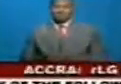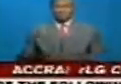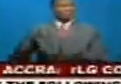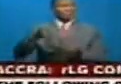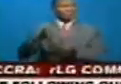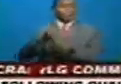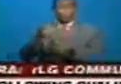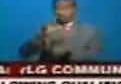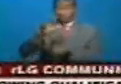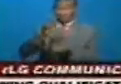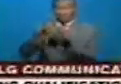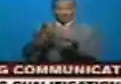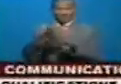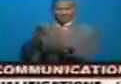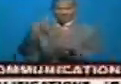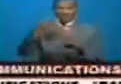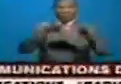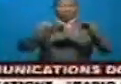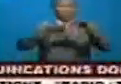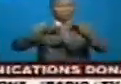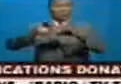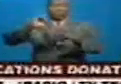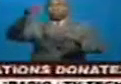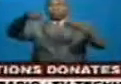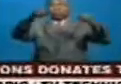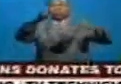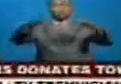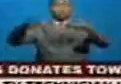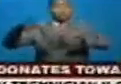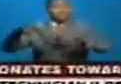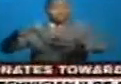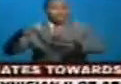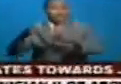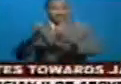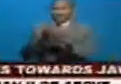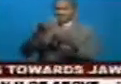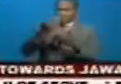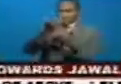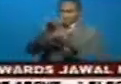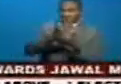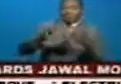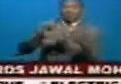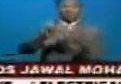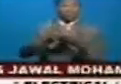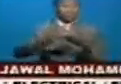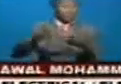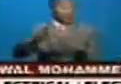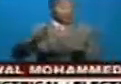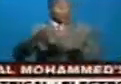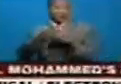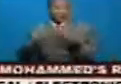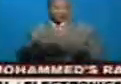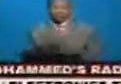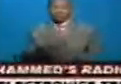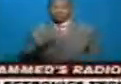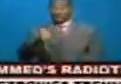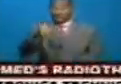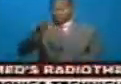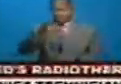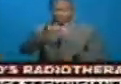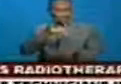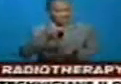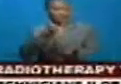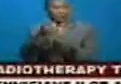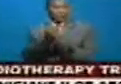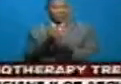instituted 3 years ago. With branches all over Ghana and in some parts of the world, YP Church Ghana has been very